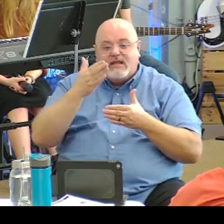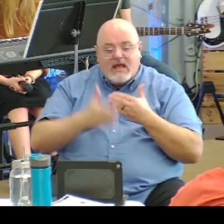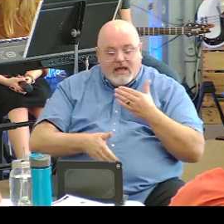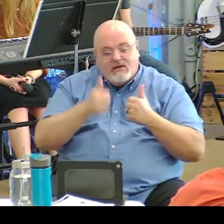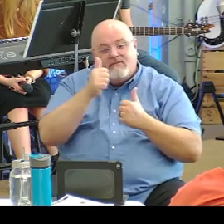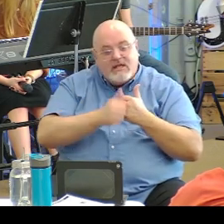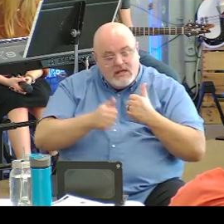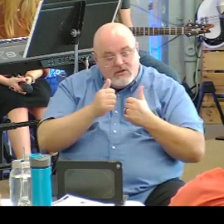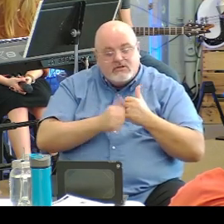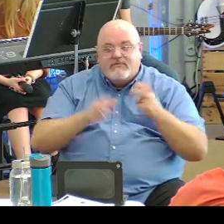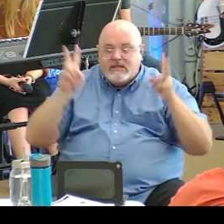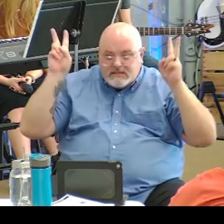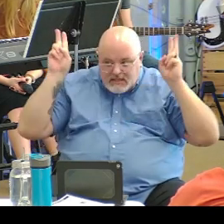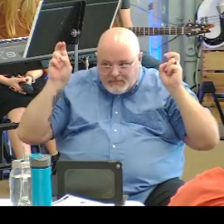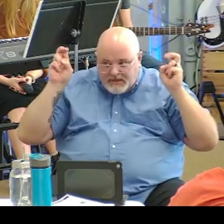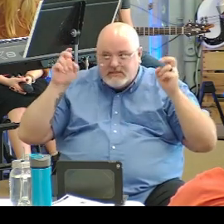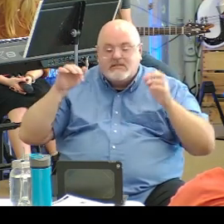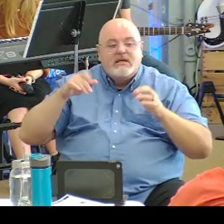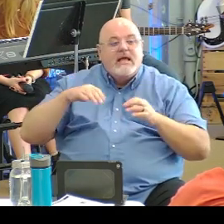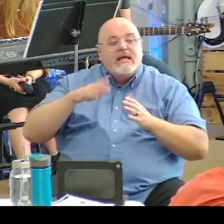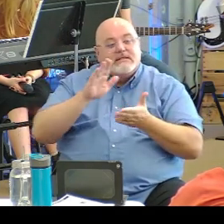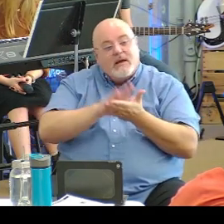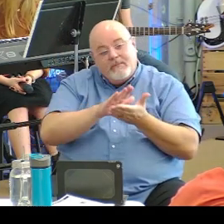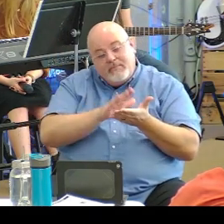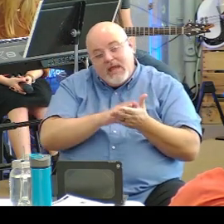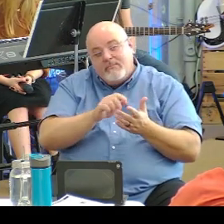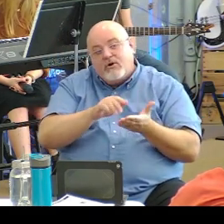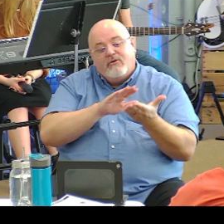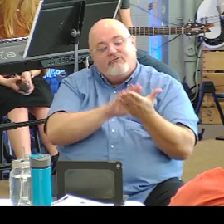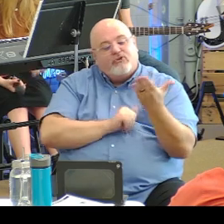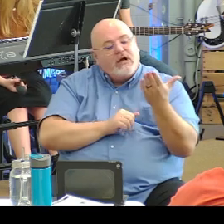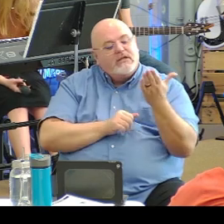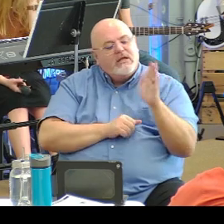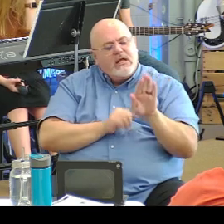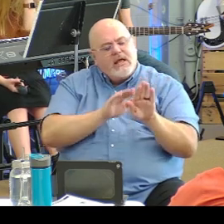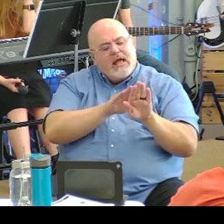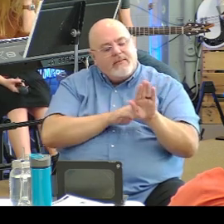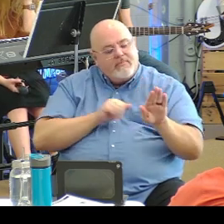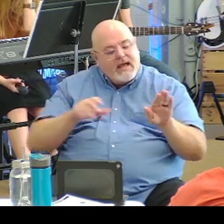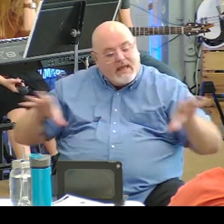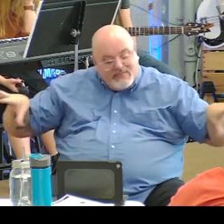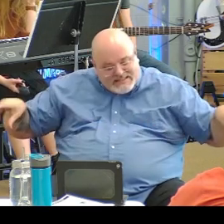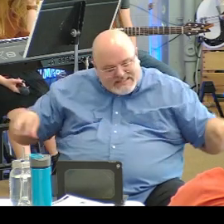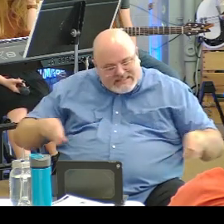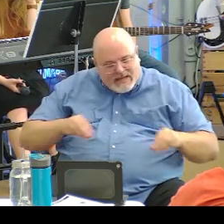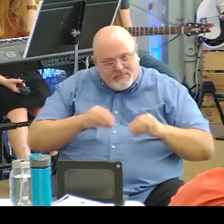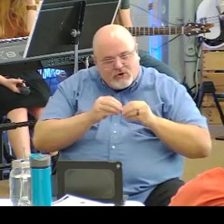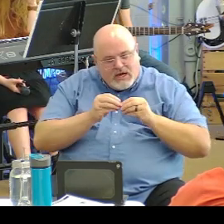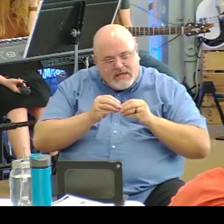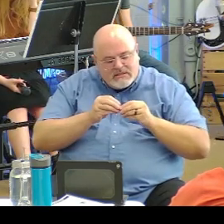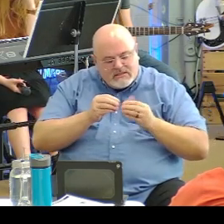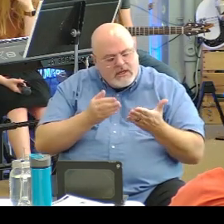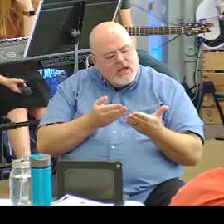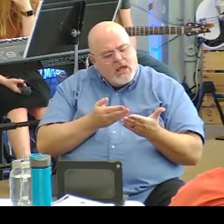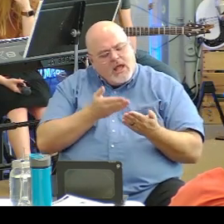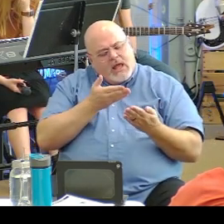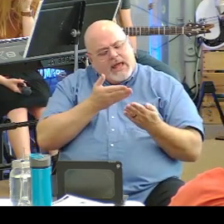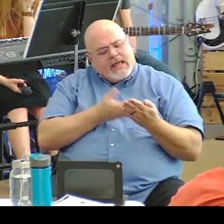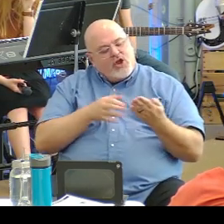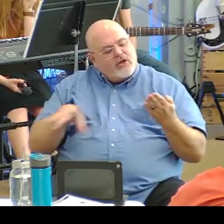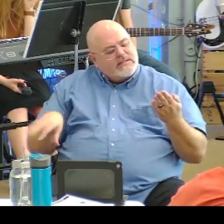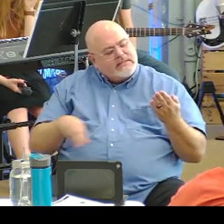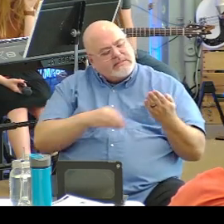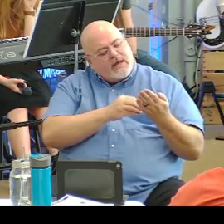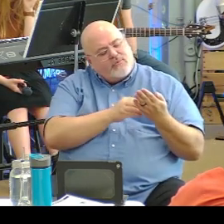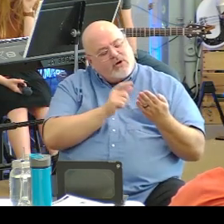of these topics that we're going through is a piece of paper, front and back, that sort of summarizes, here is like a summary of